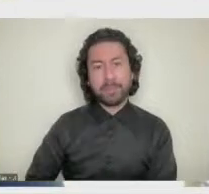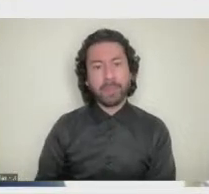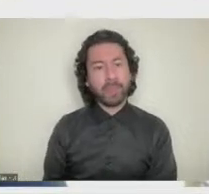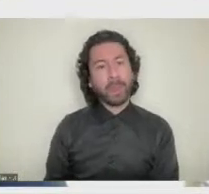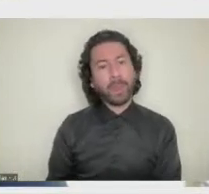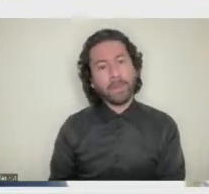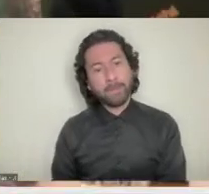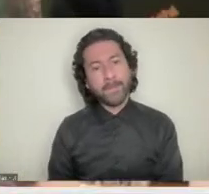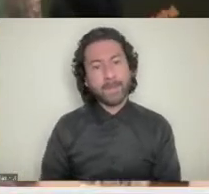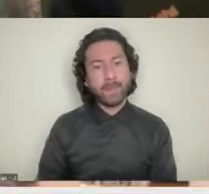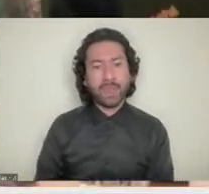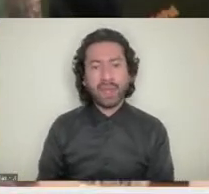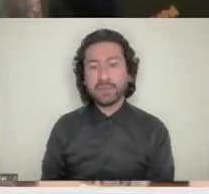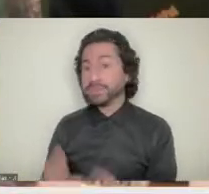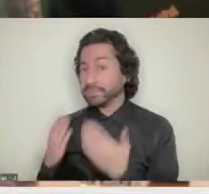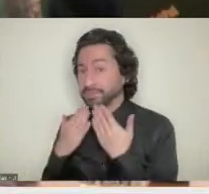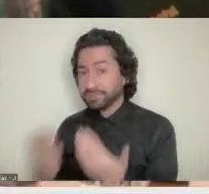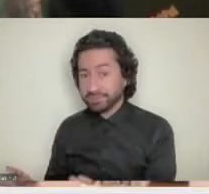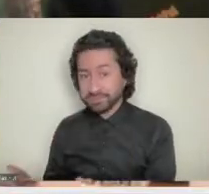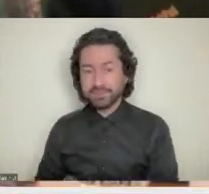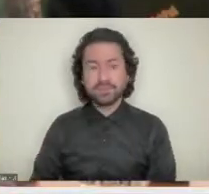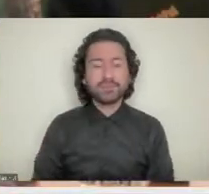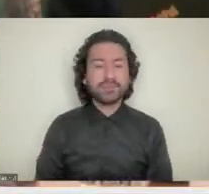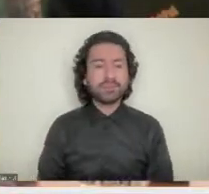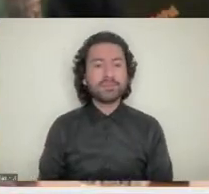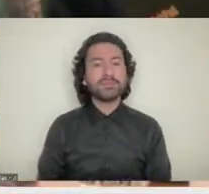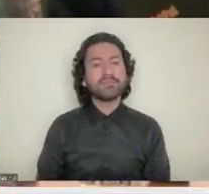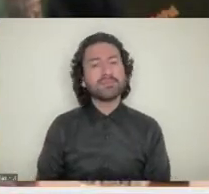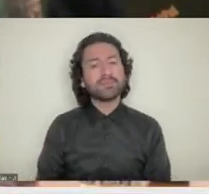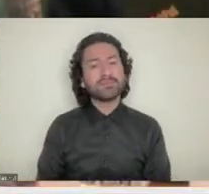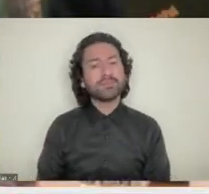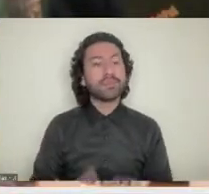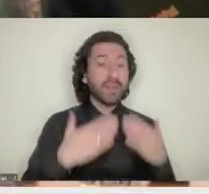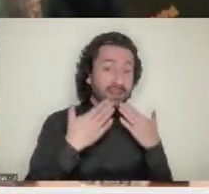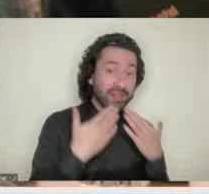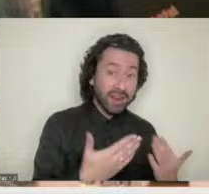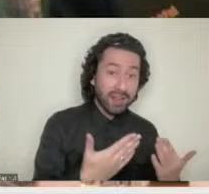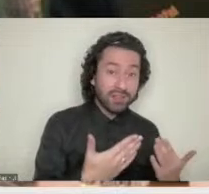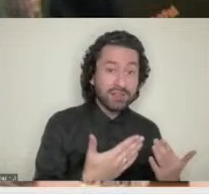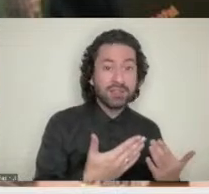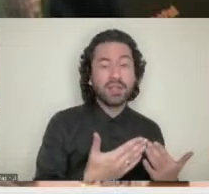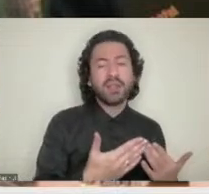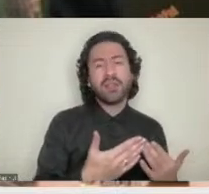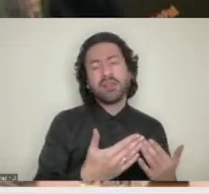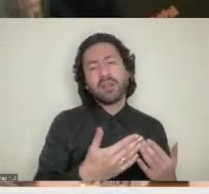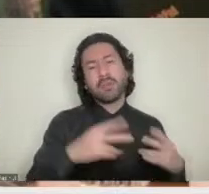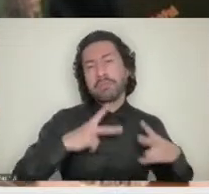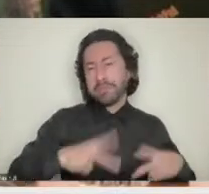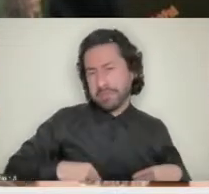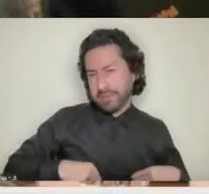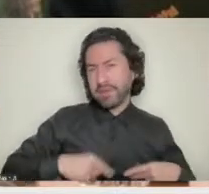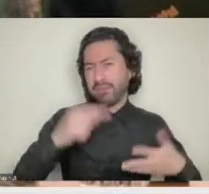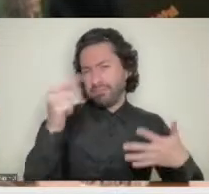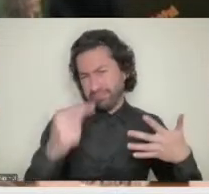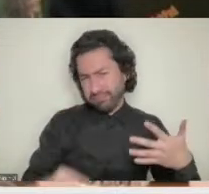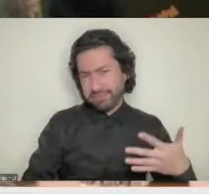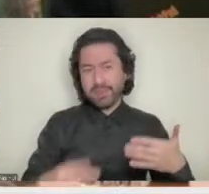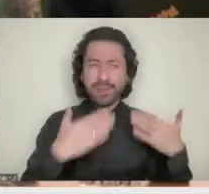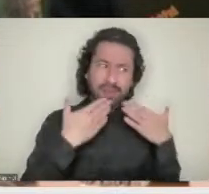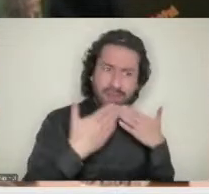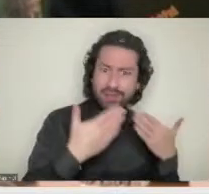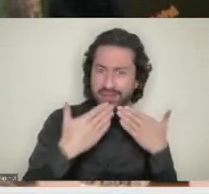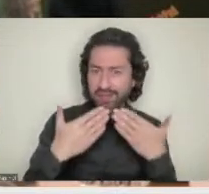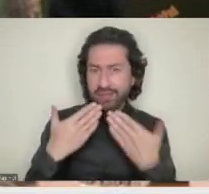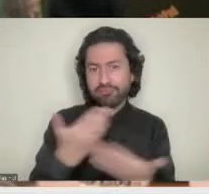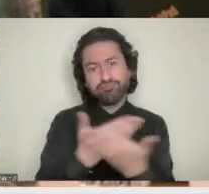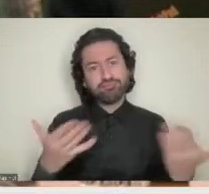on today. Thank you. Thank you, Oriele. Thank you very much, Maria Luisa, Minister Rovira, for